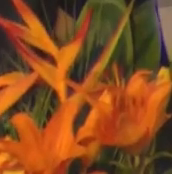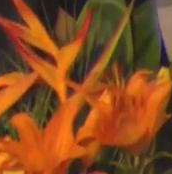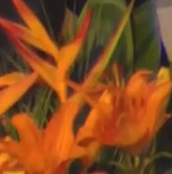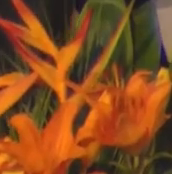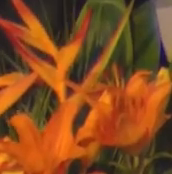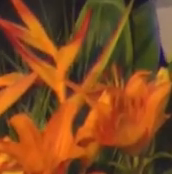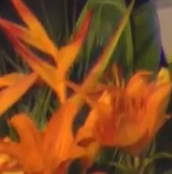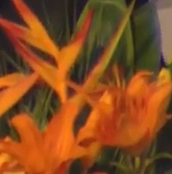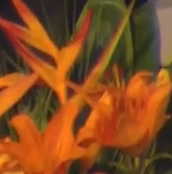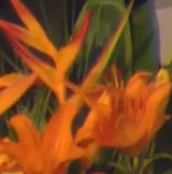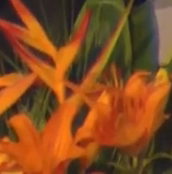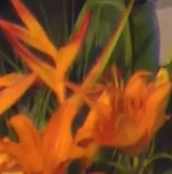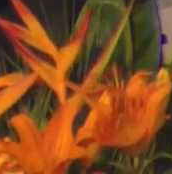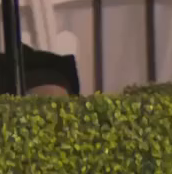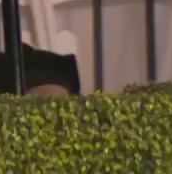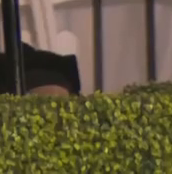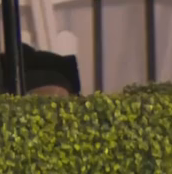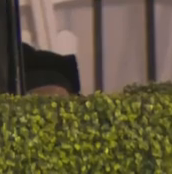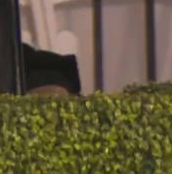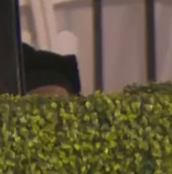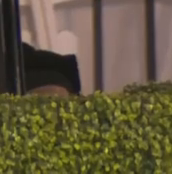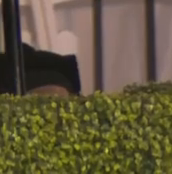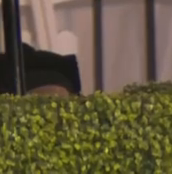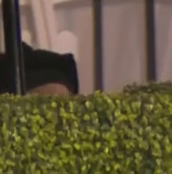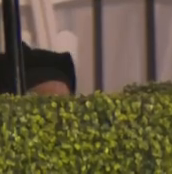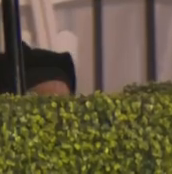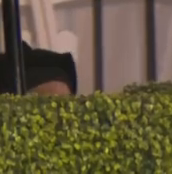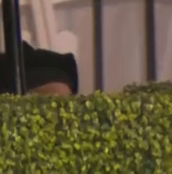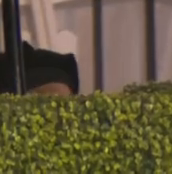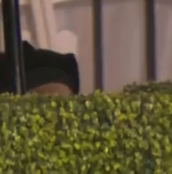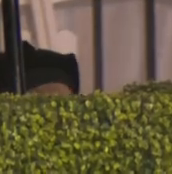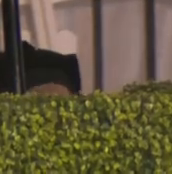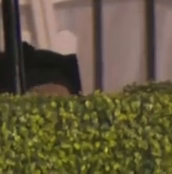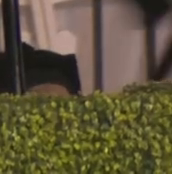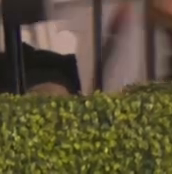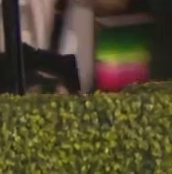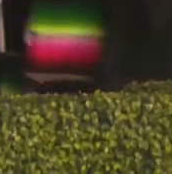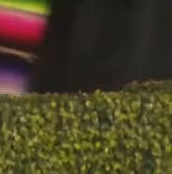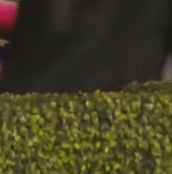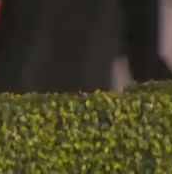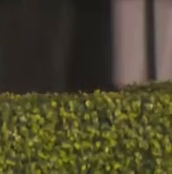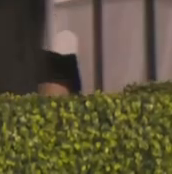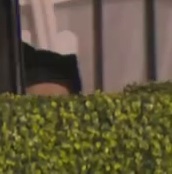Roxana Ramirez Recinos. Tanya Lee Barbosa Sanchez.